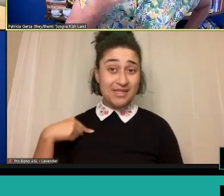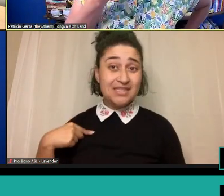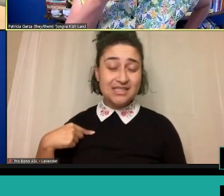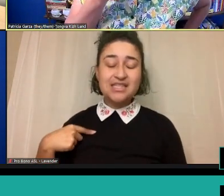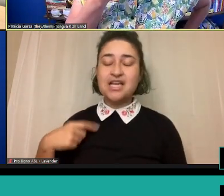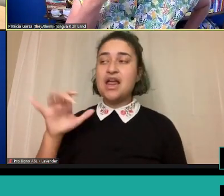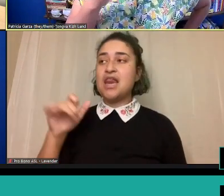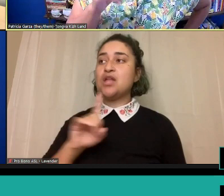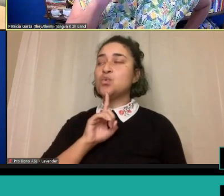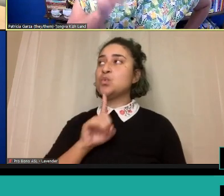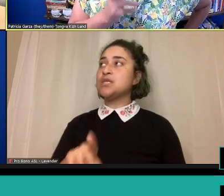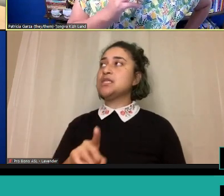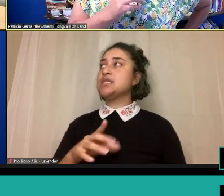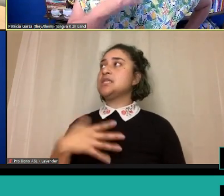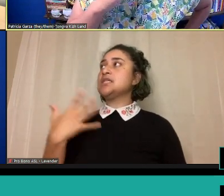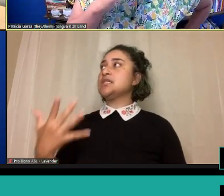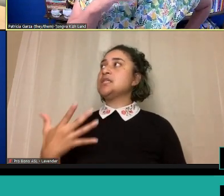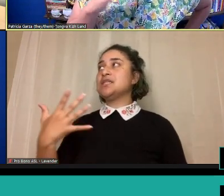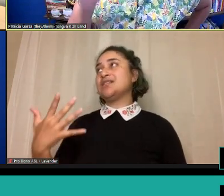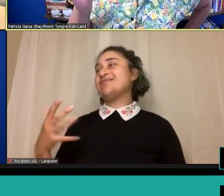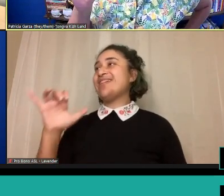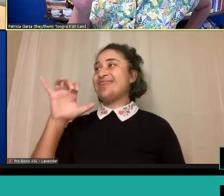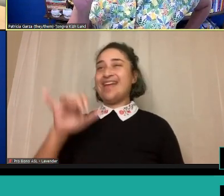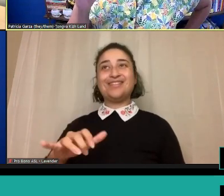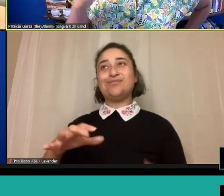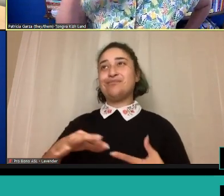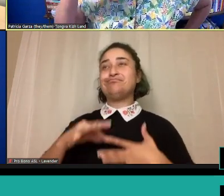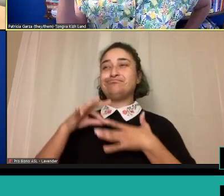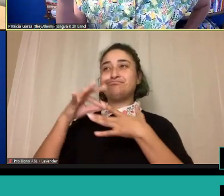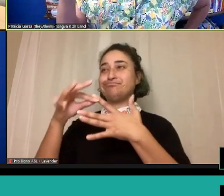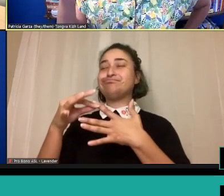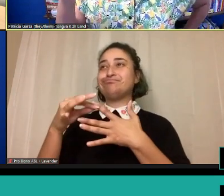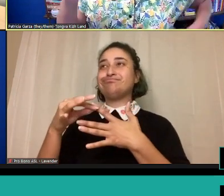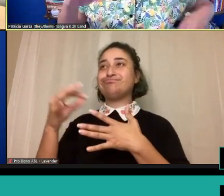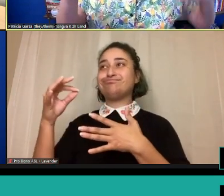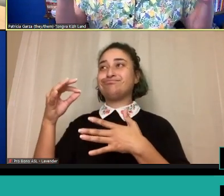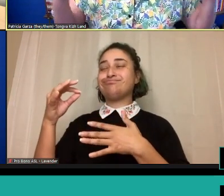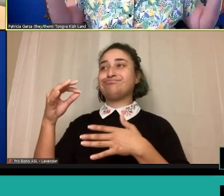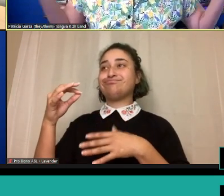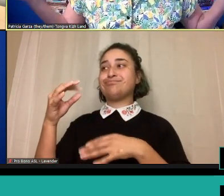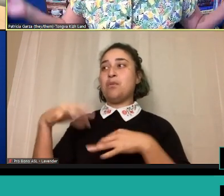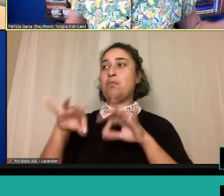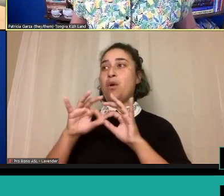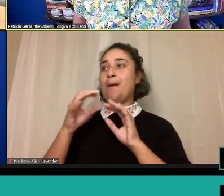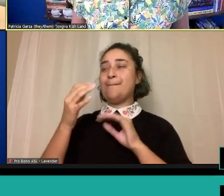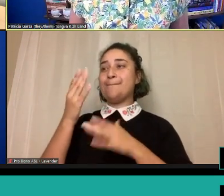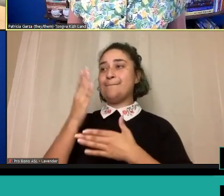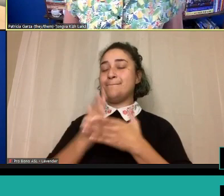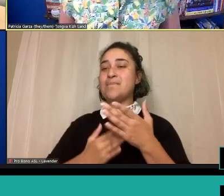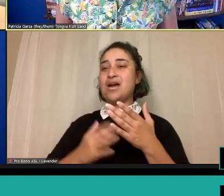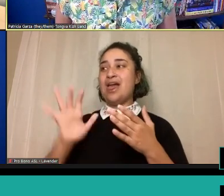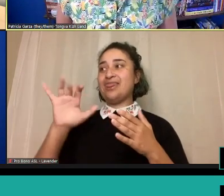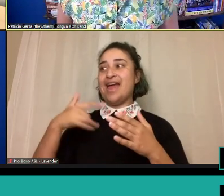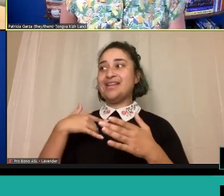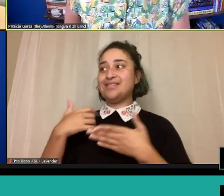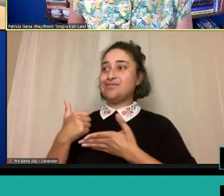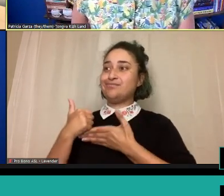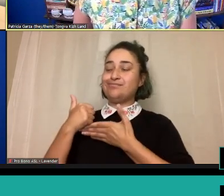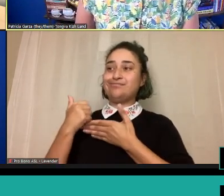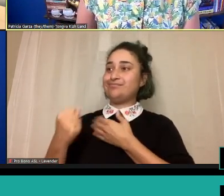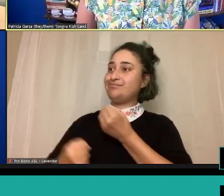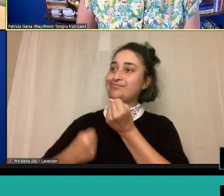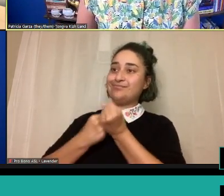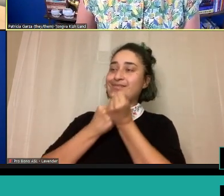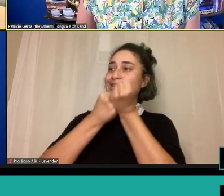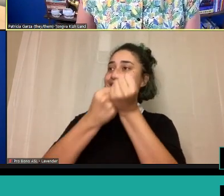been the gem from that speech that has carried all of my vision, if you will, for anything